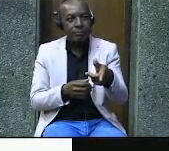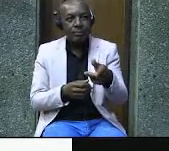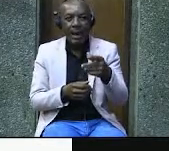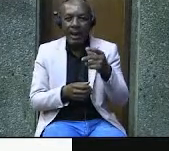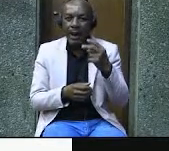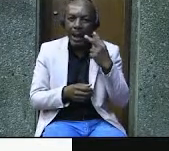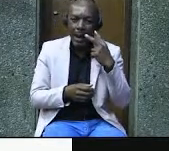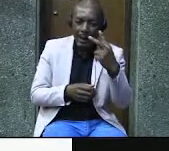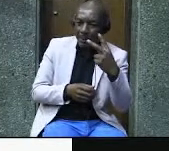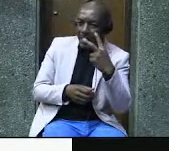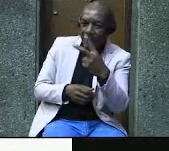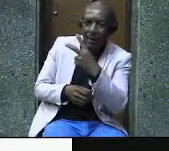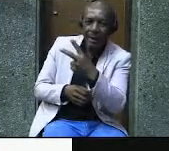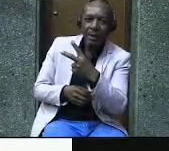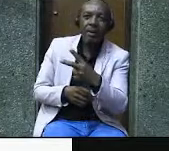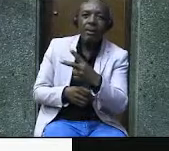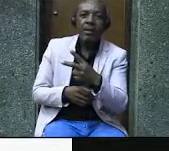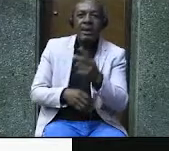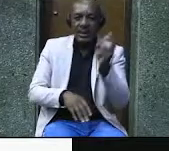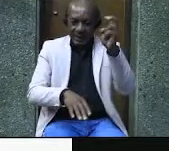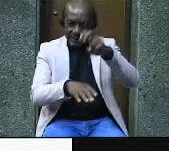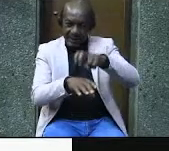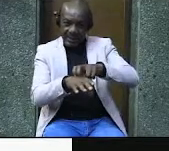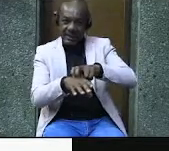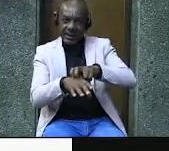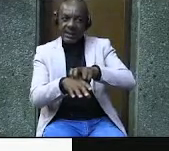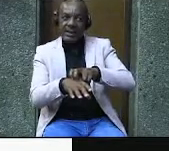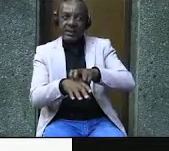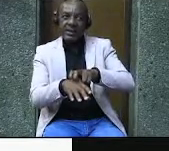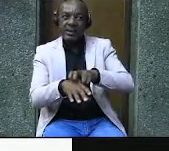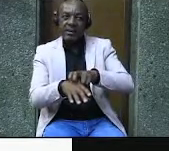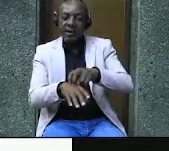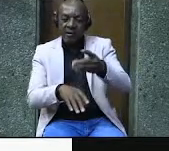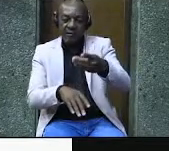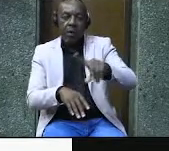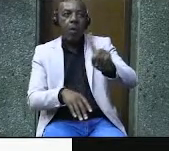the intention to expropriate.